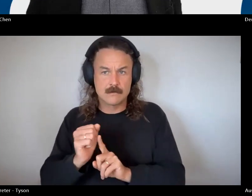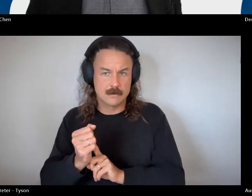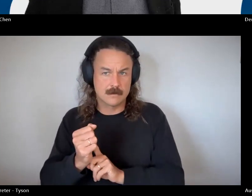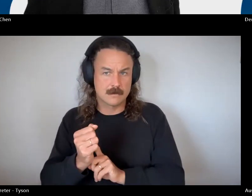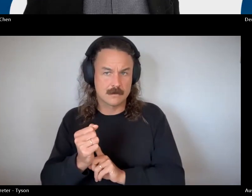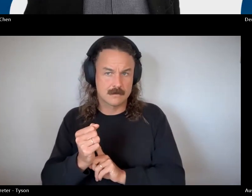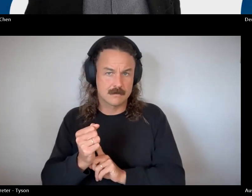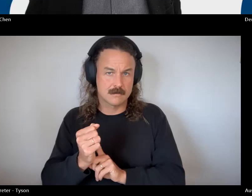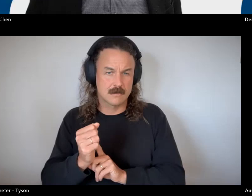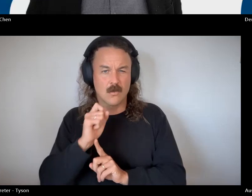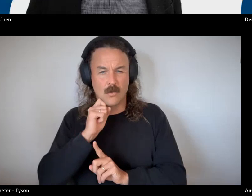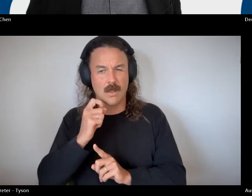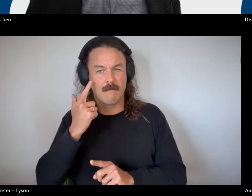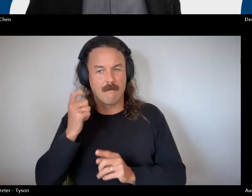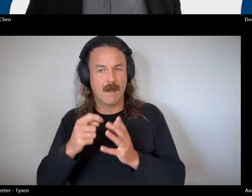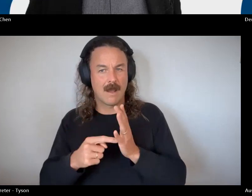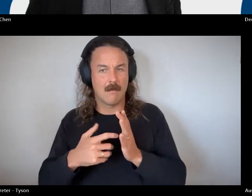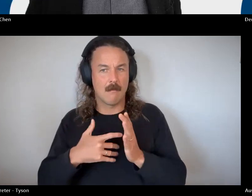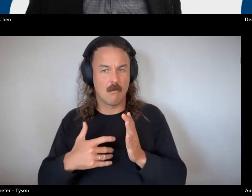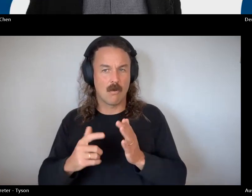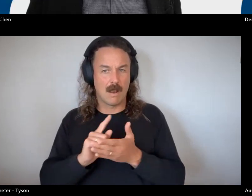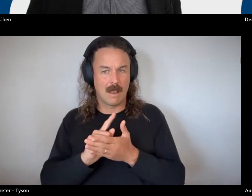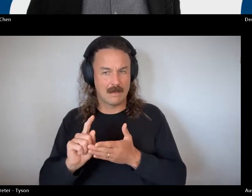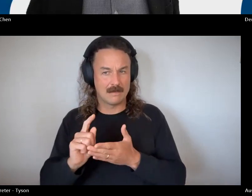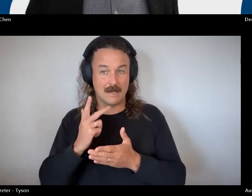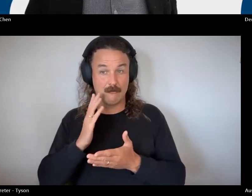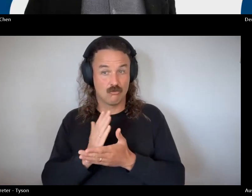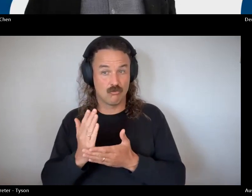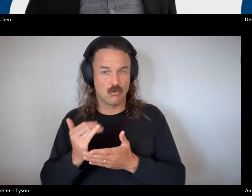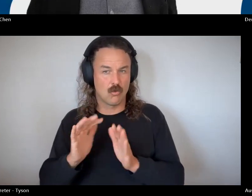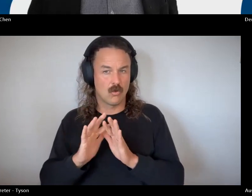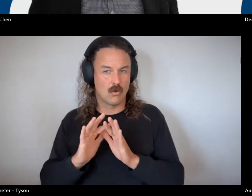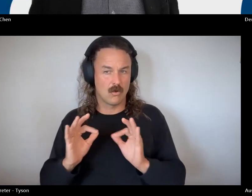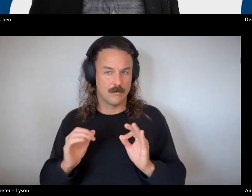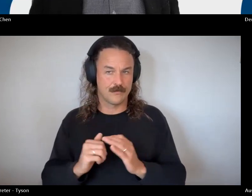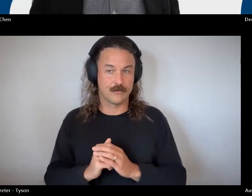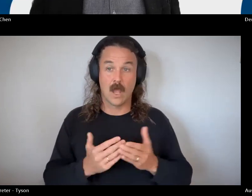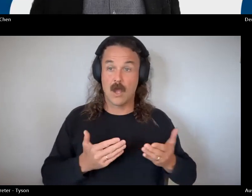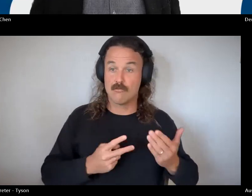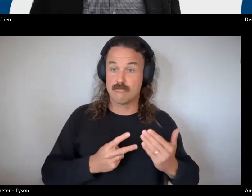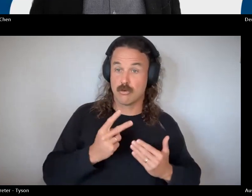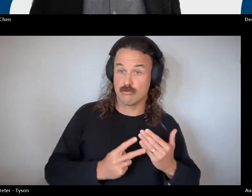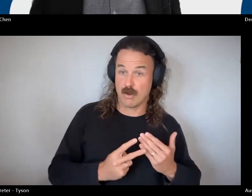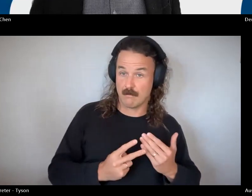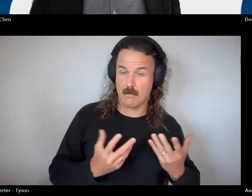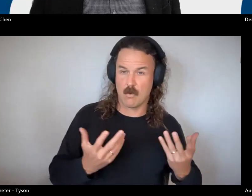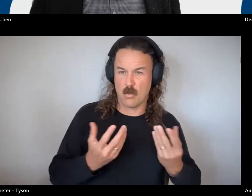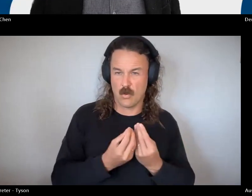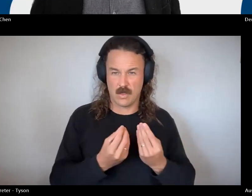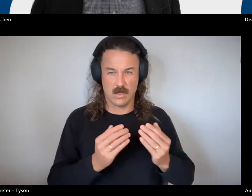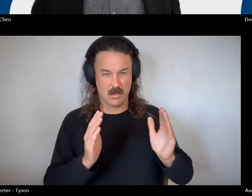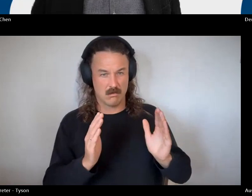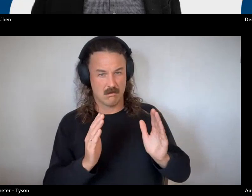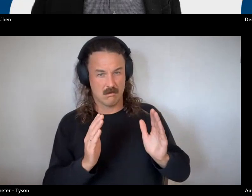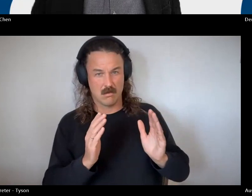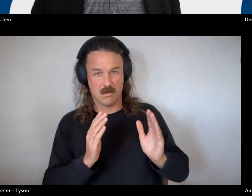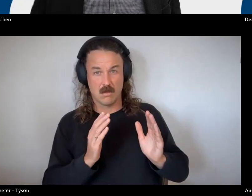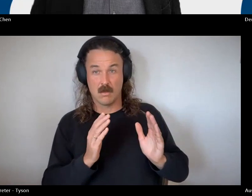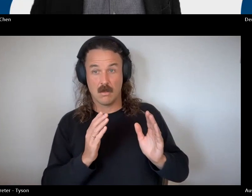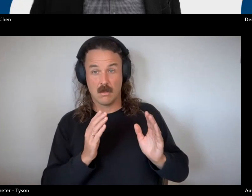I see no reason really why it couldn't be used for programs that have a short-term outcome. So the questions are suitable for